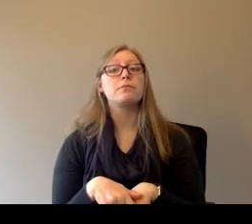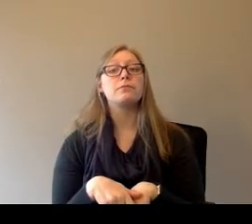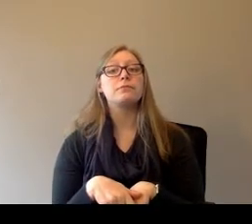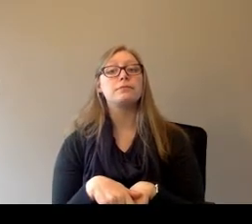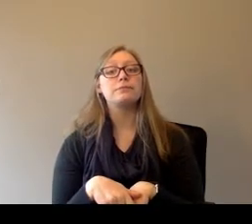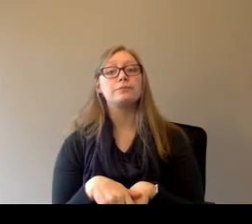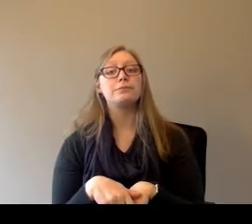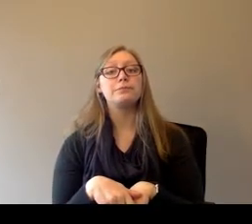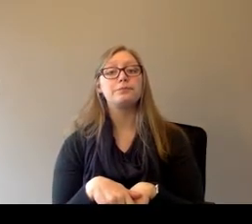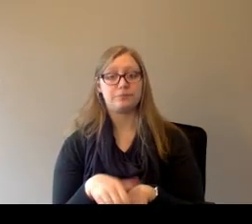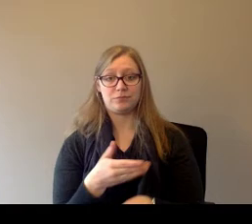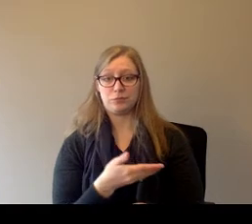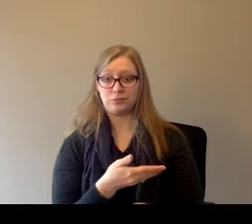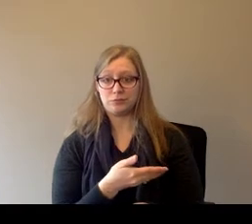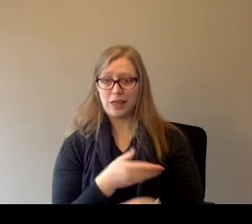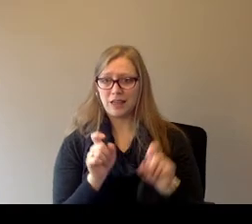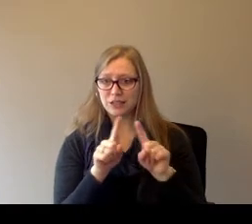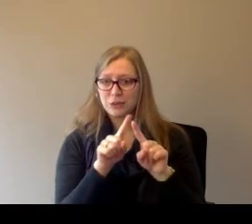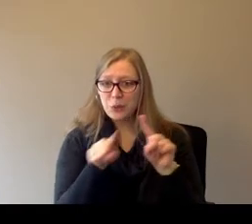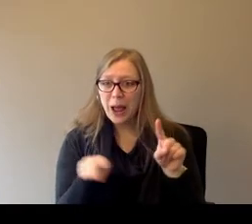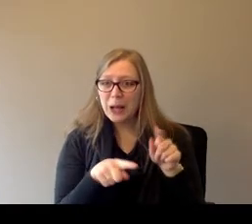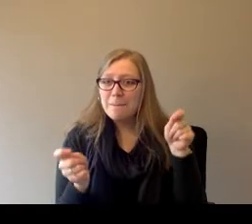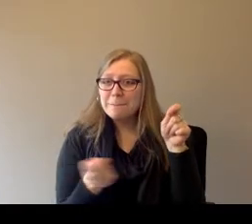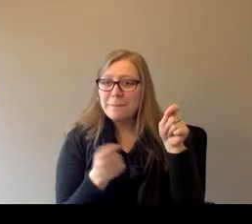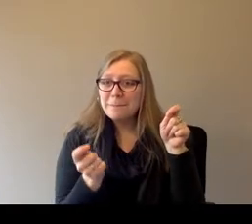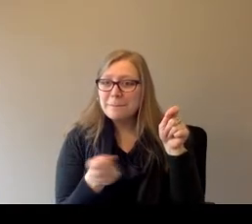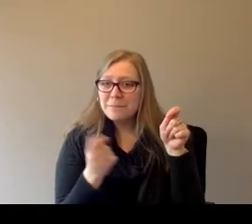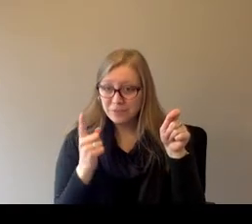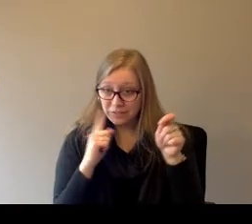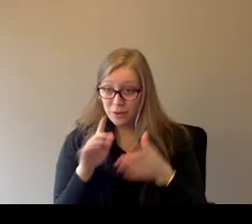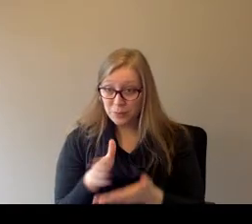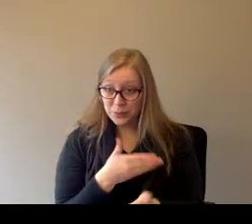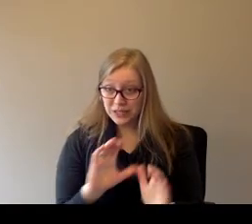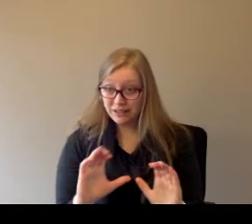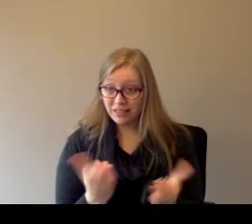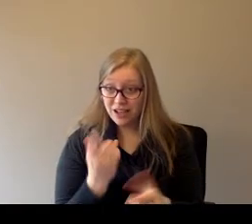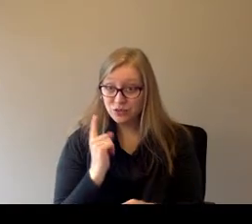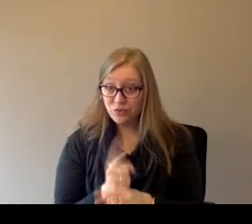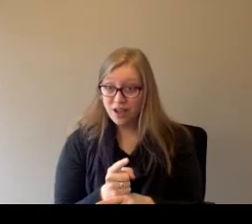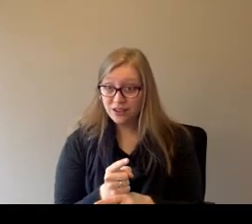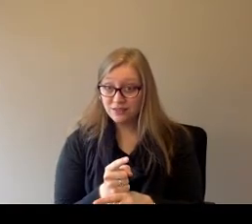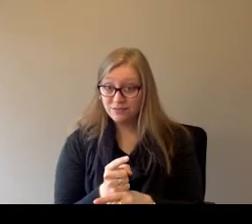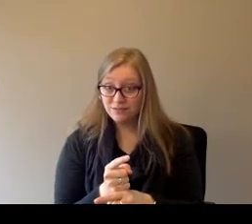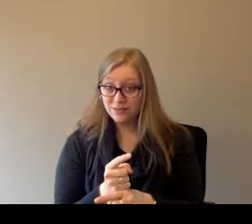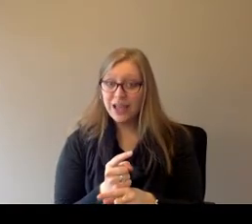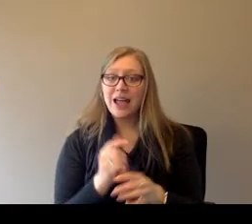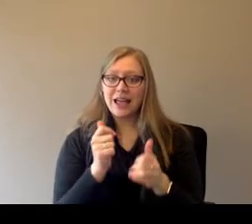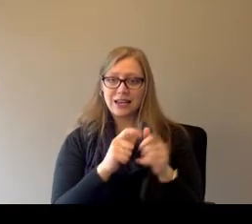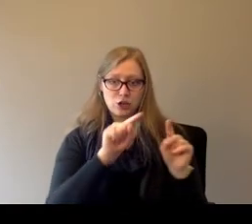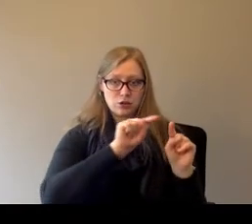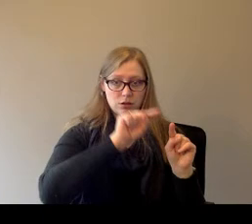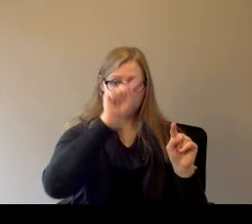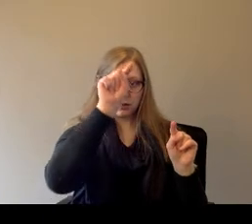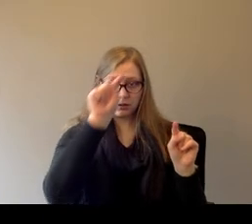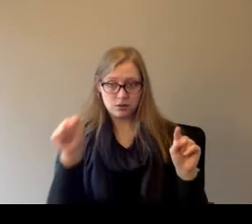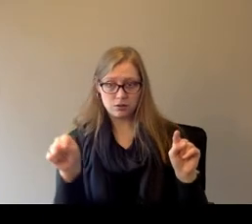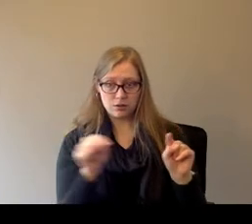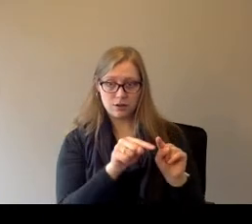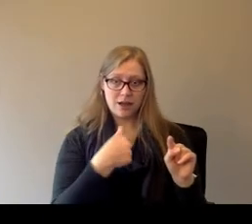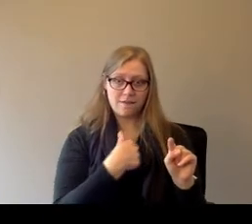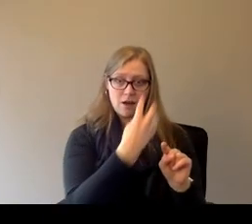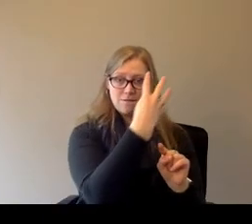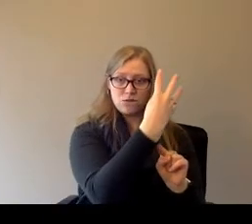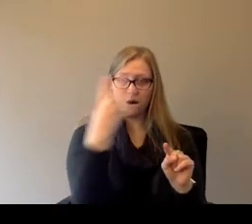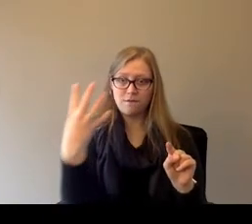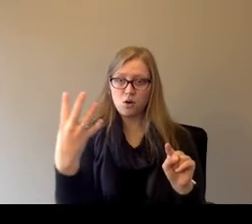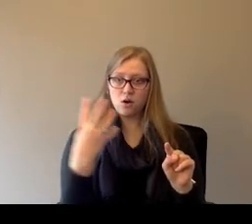little triangle like you would ring in music class, and it has 4 inches on each of the 3 sides. Now,